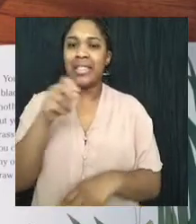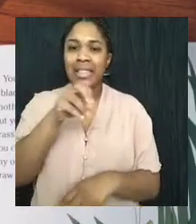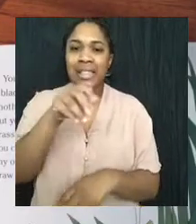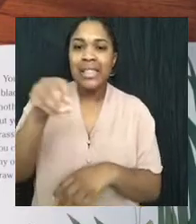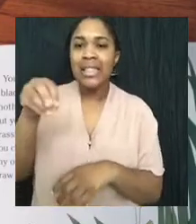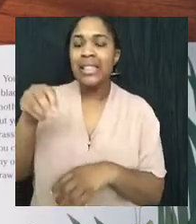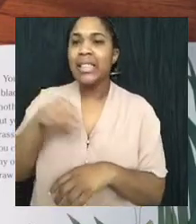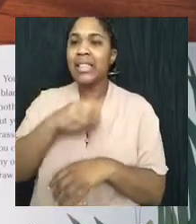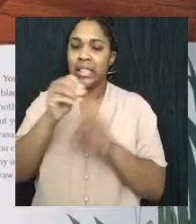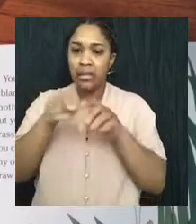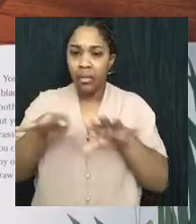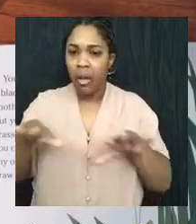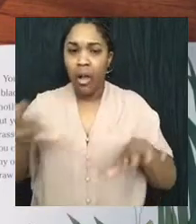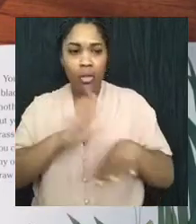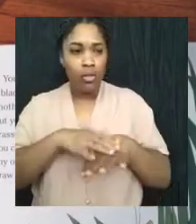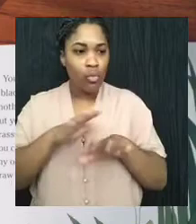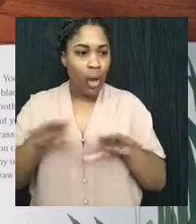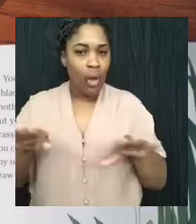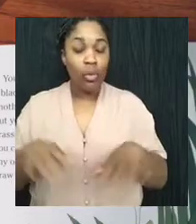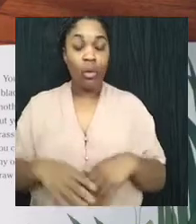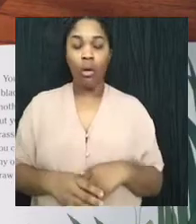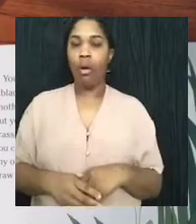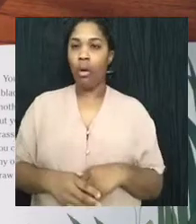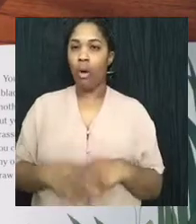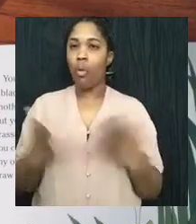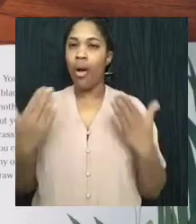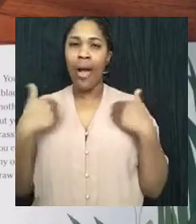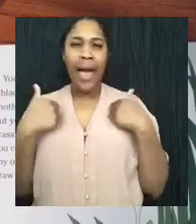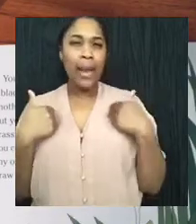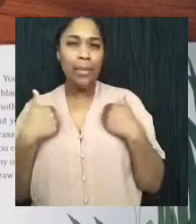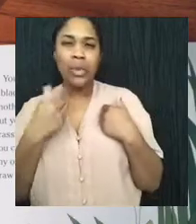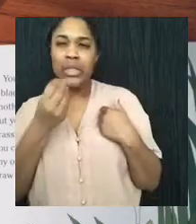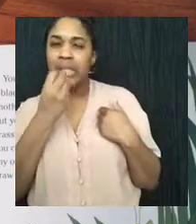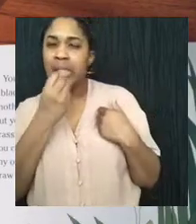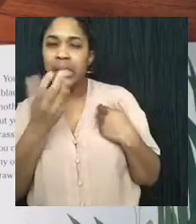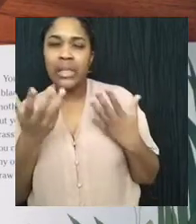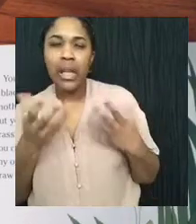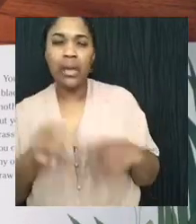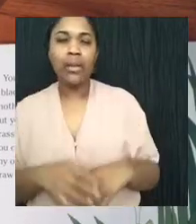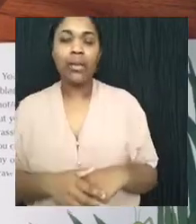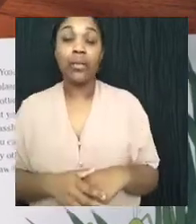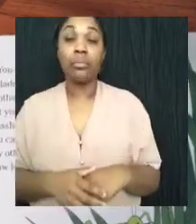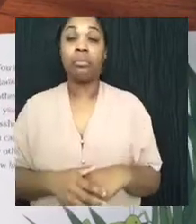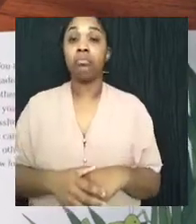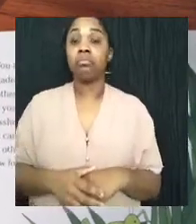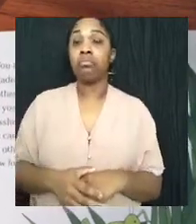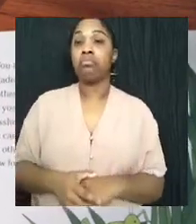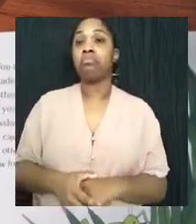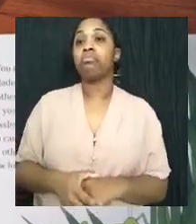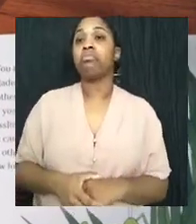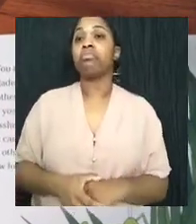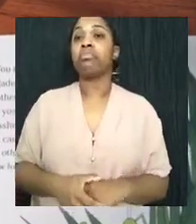that have fallen to the ground. What animals are eating them?